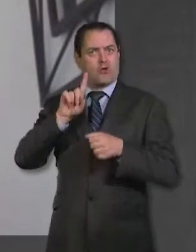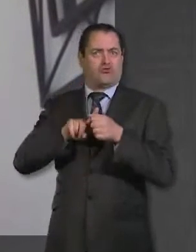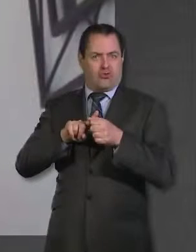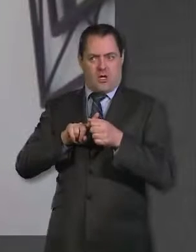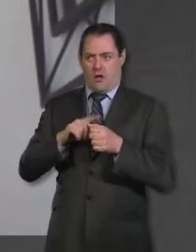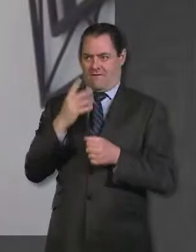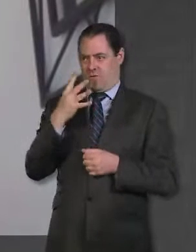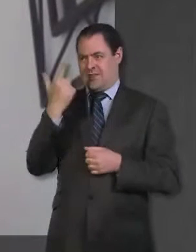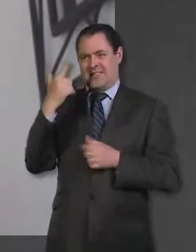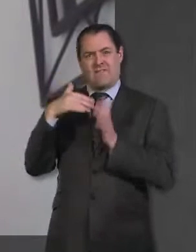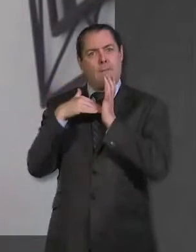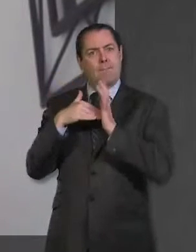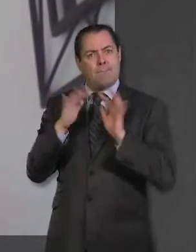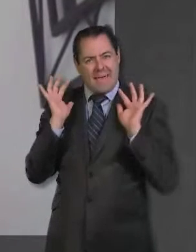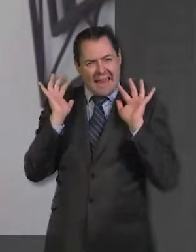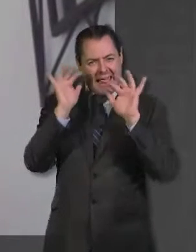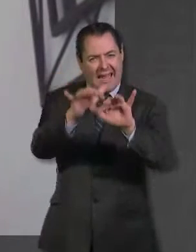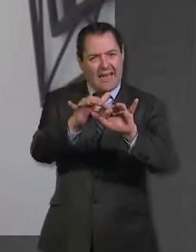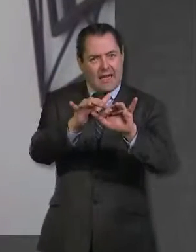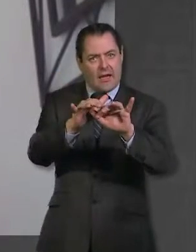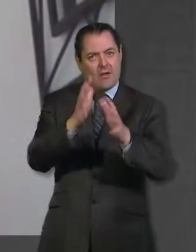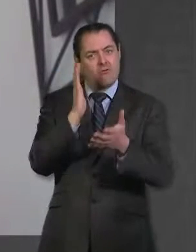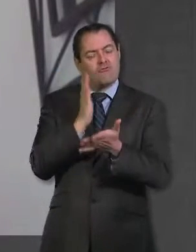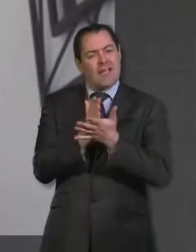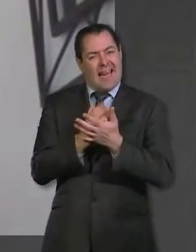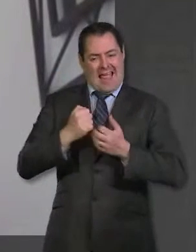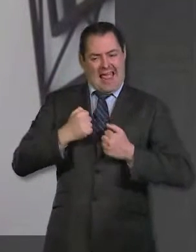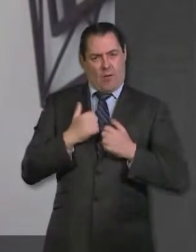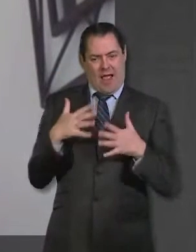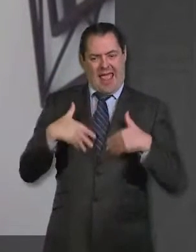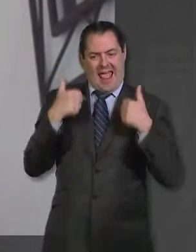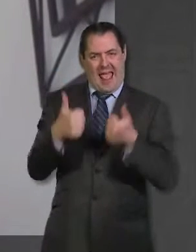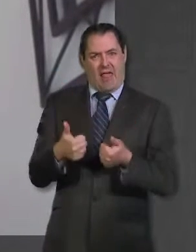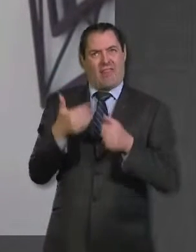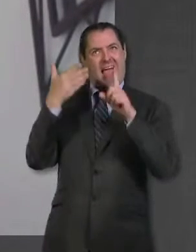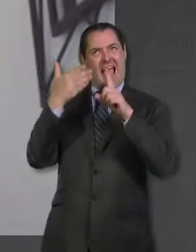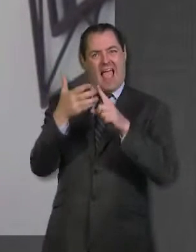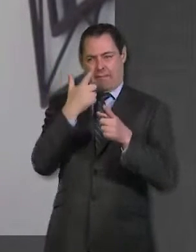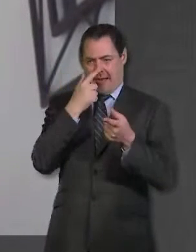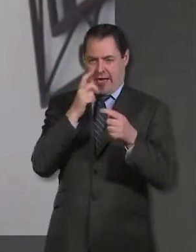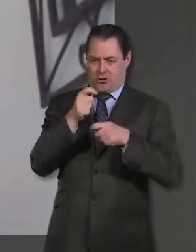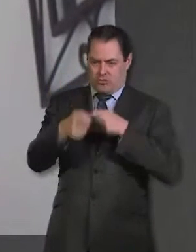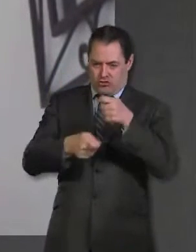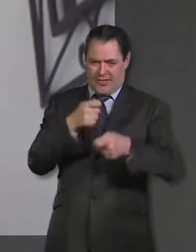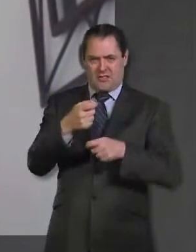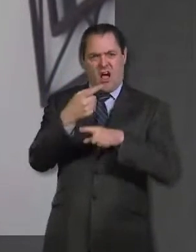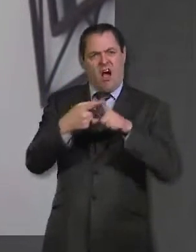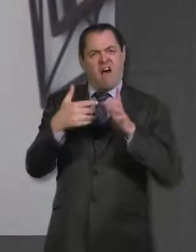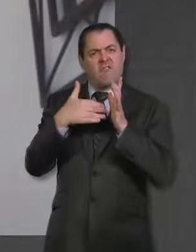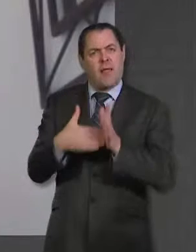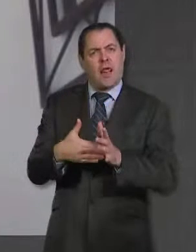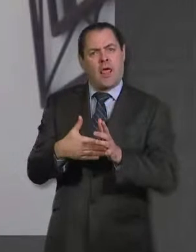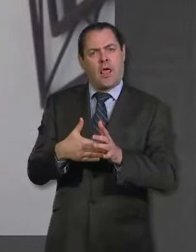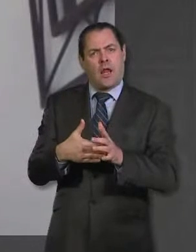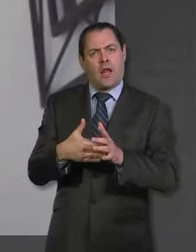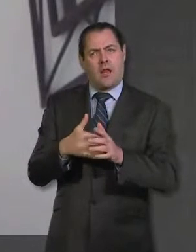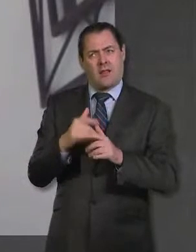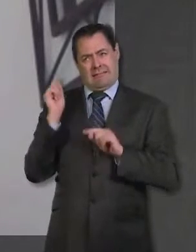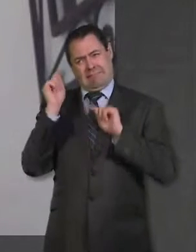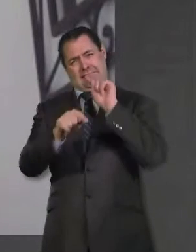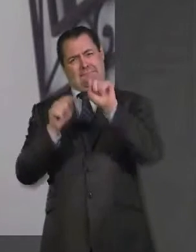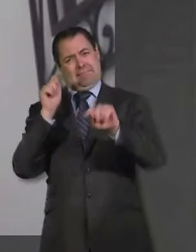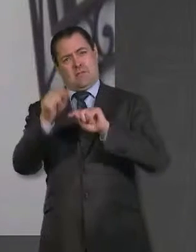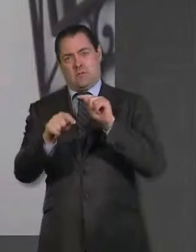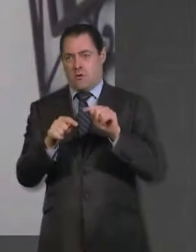designed for 500,000. So what tools will you give our local officials, the police, public health officials and the like,